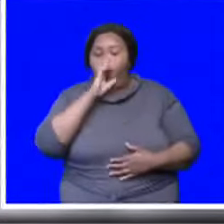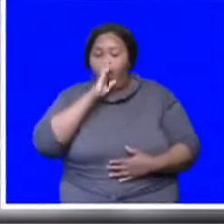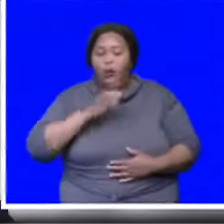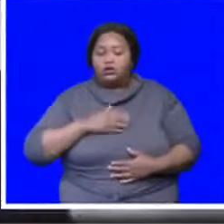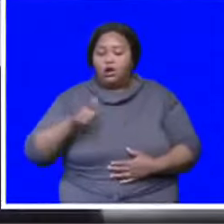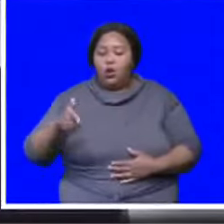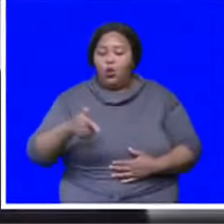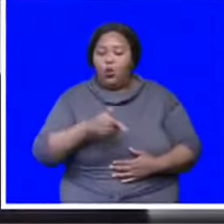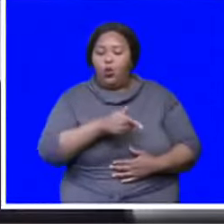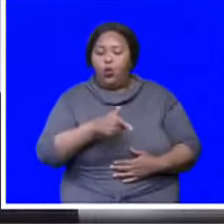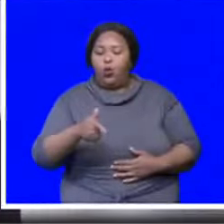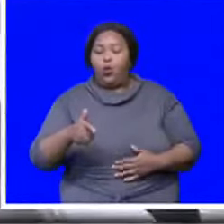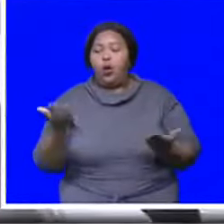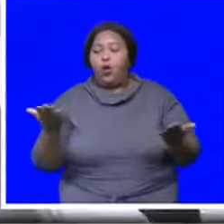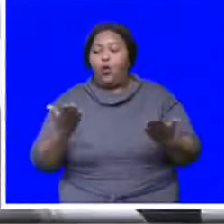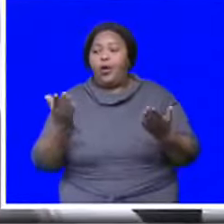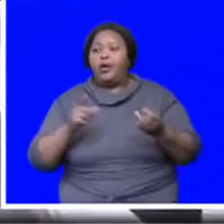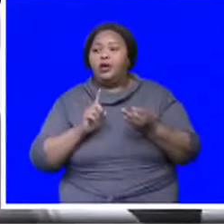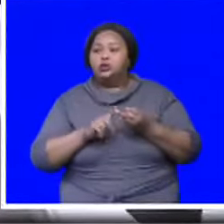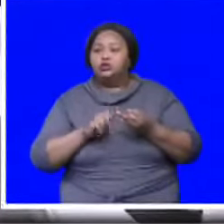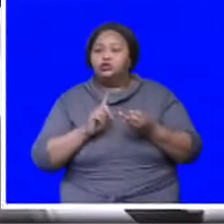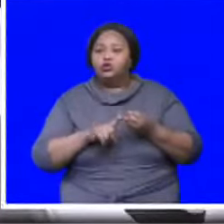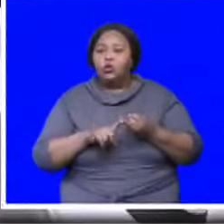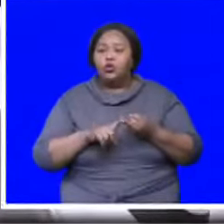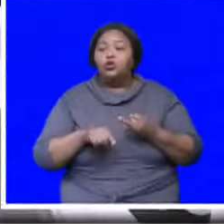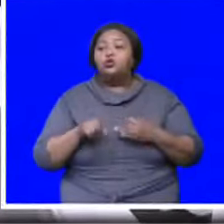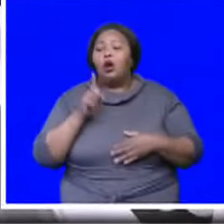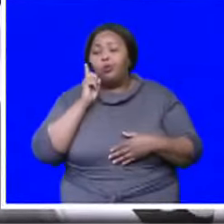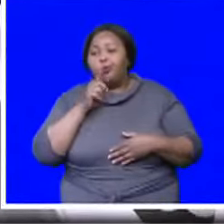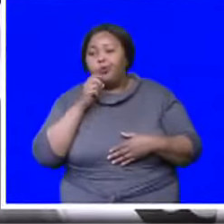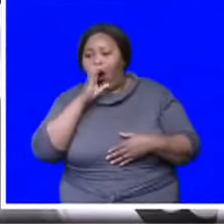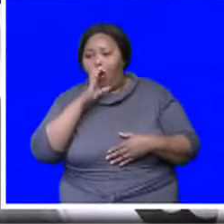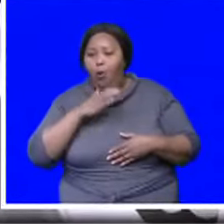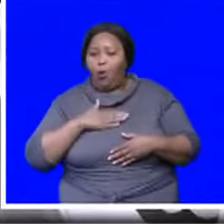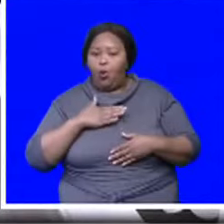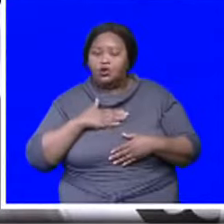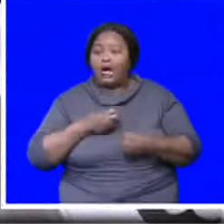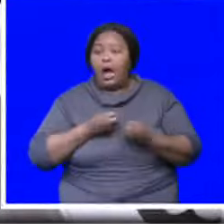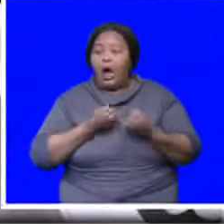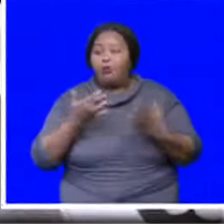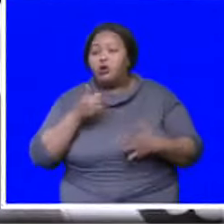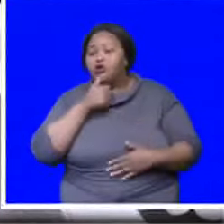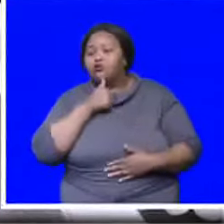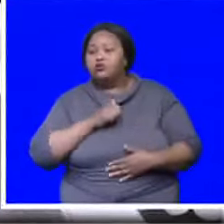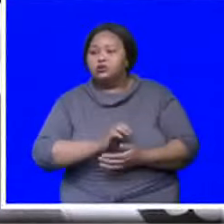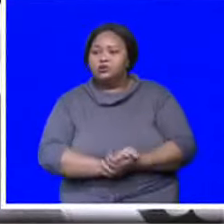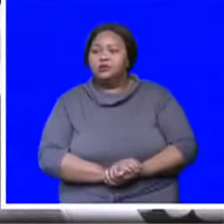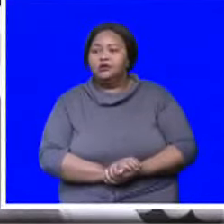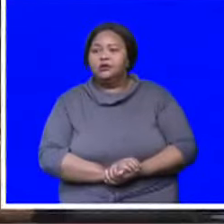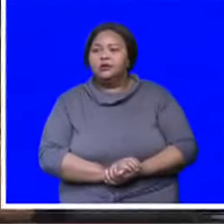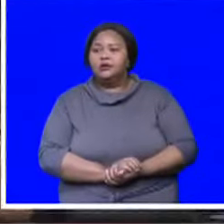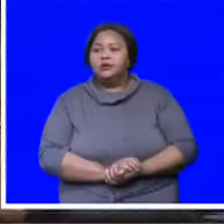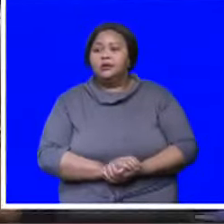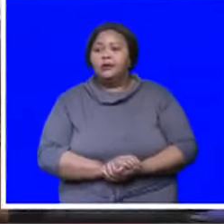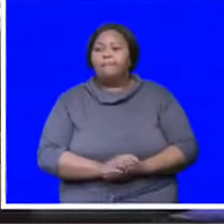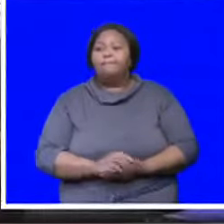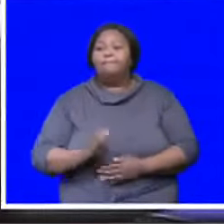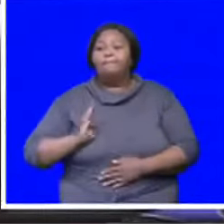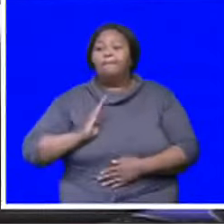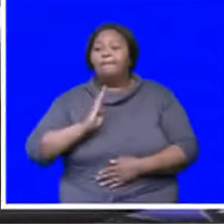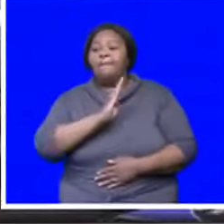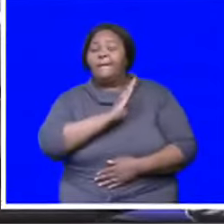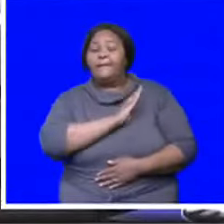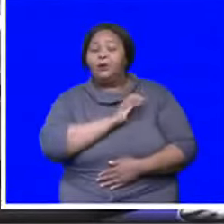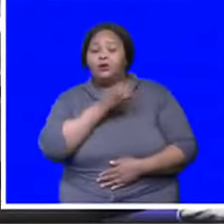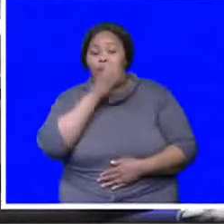much water you are using there. The River Basin Authorities Project Board is formed under Section 79 of